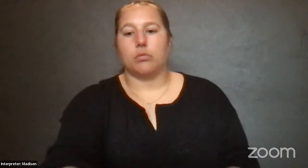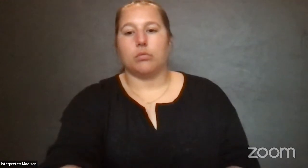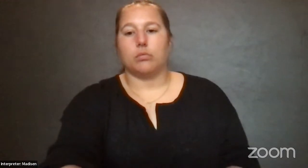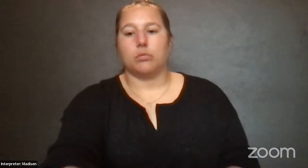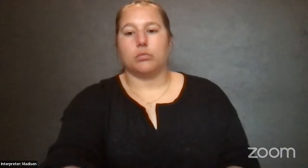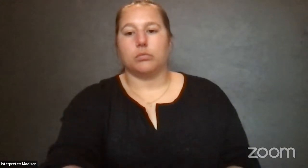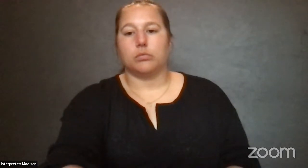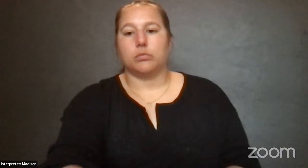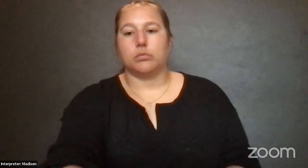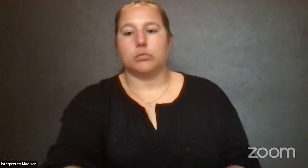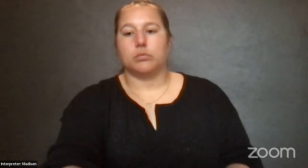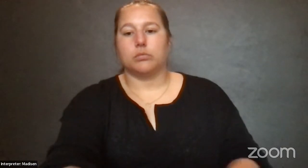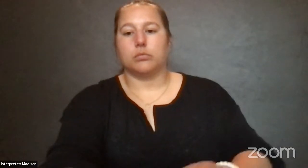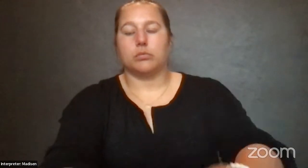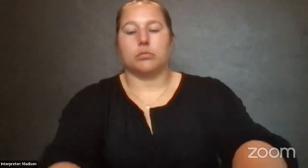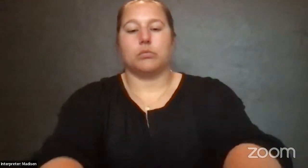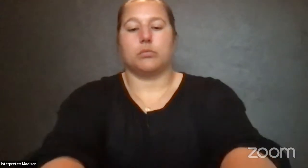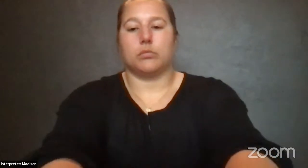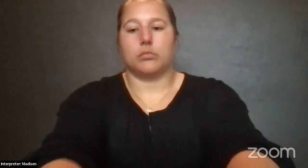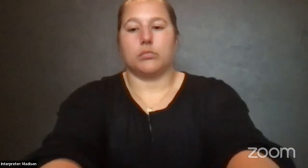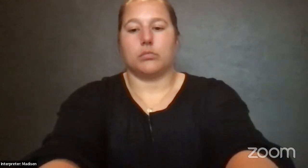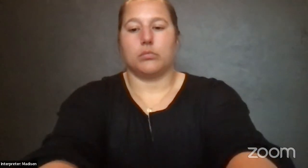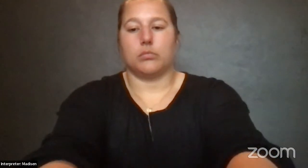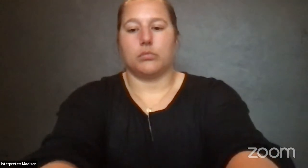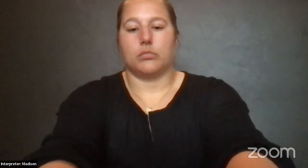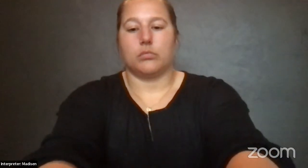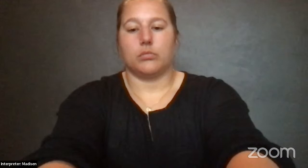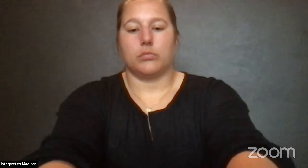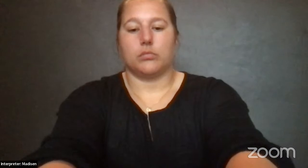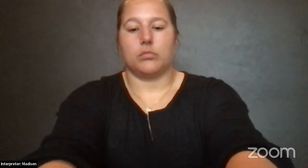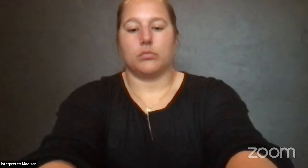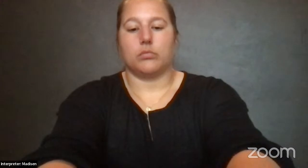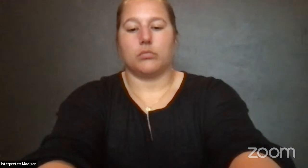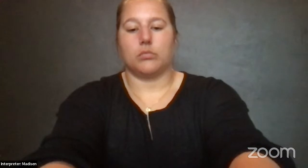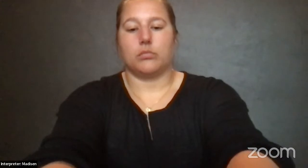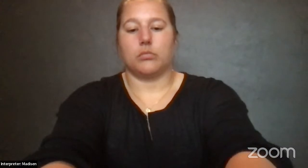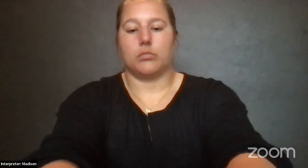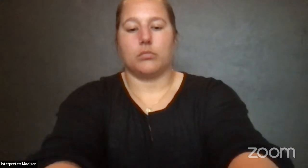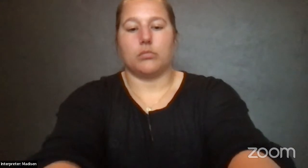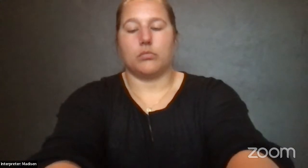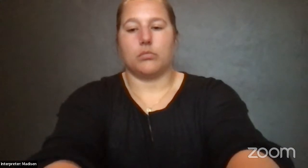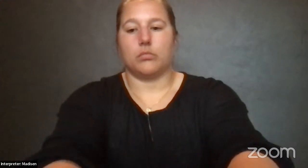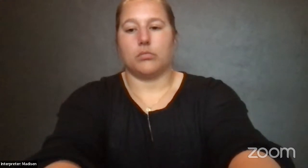yours. So we're gonna do this, capture.